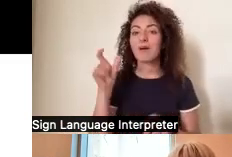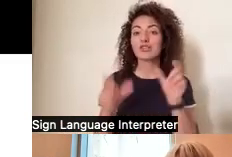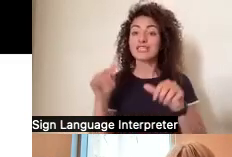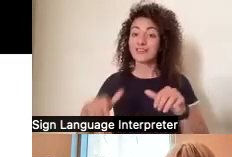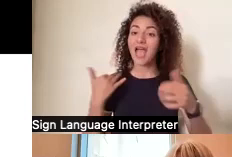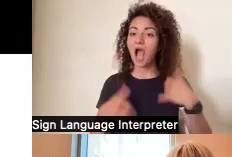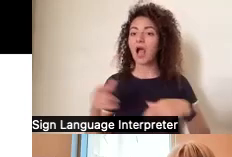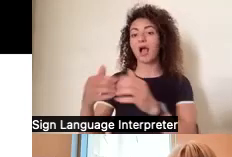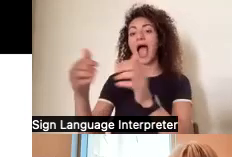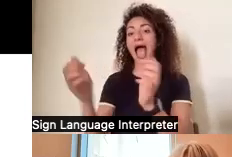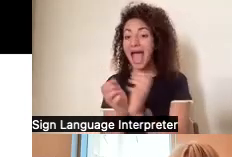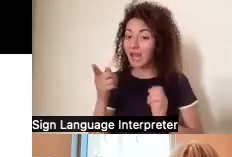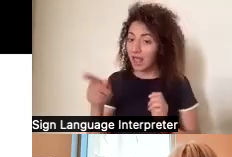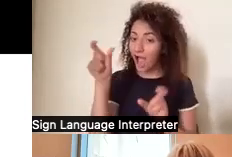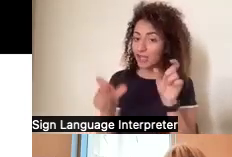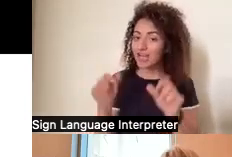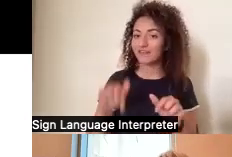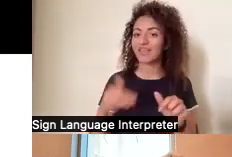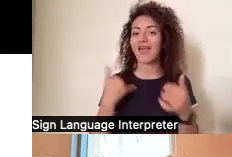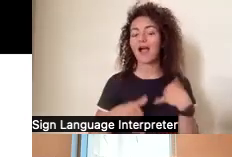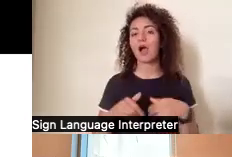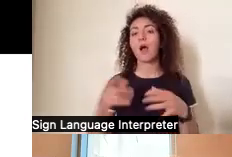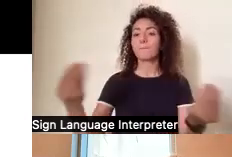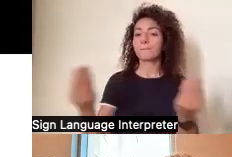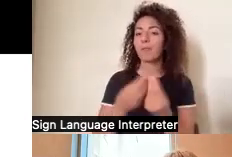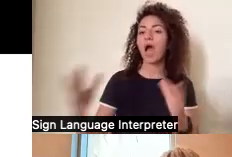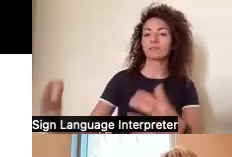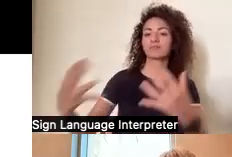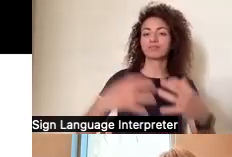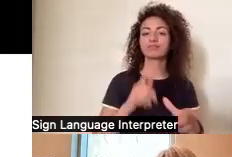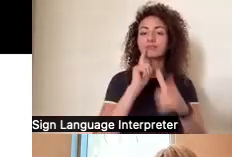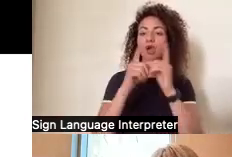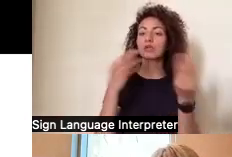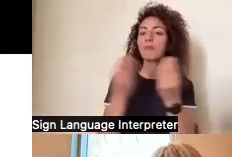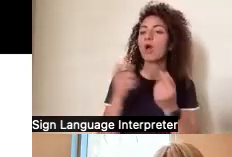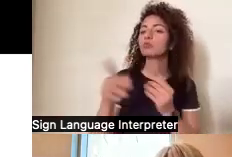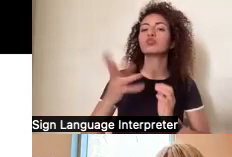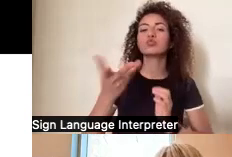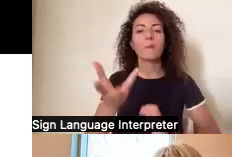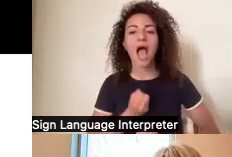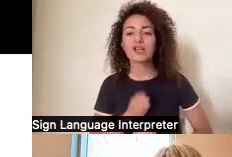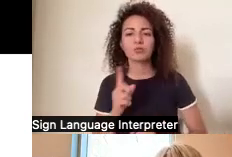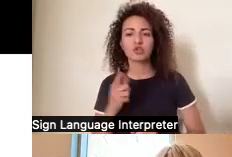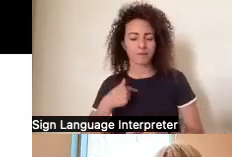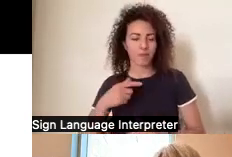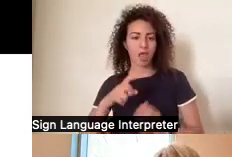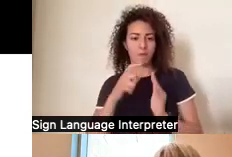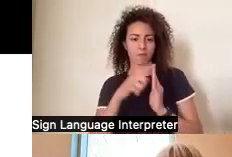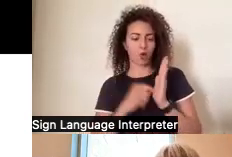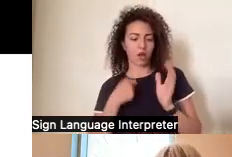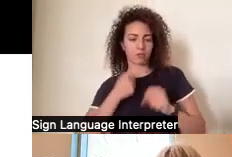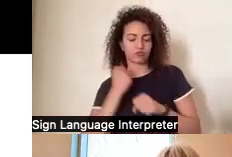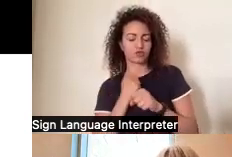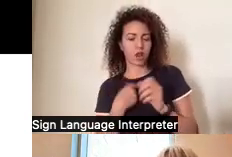families. We have to include civil societies so that we're not just imposing strategies, of policies that are